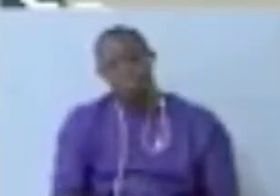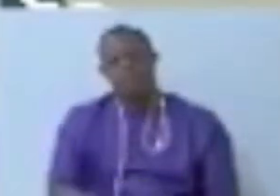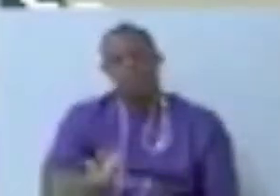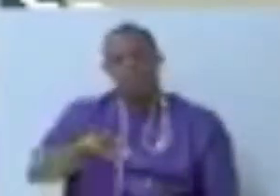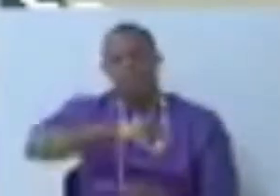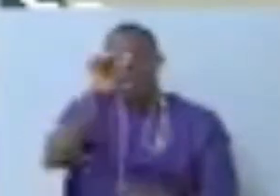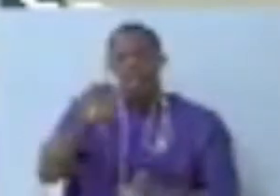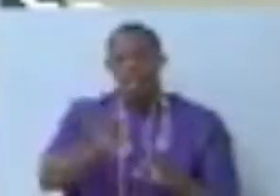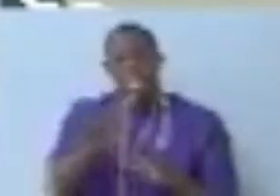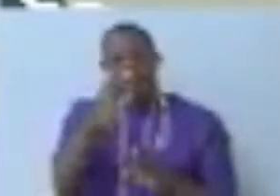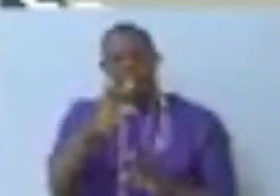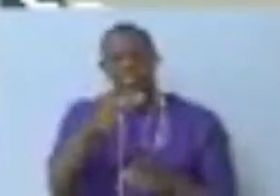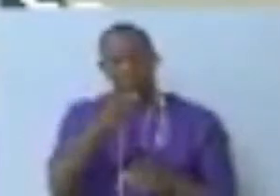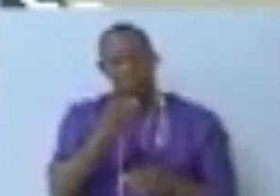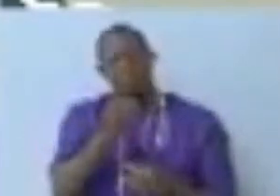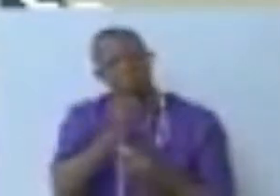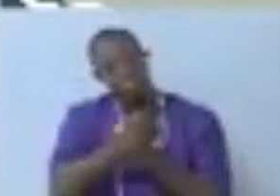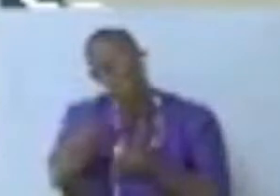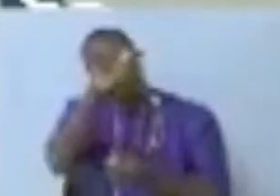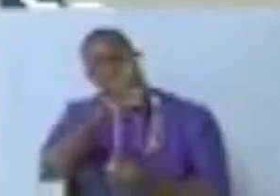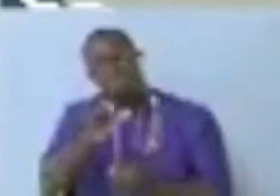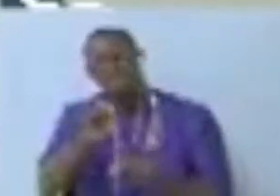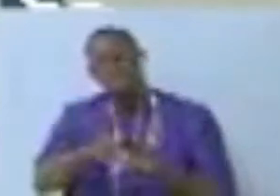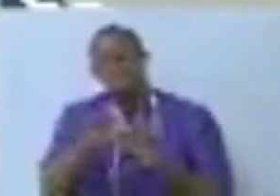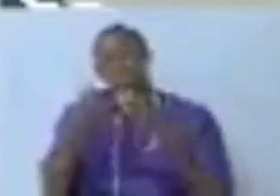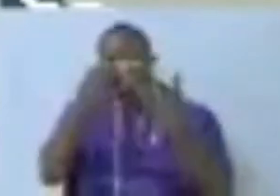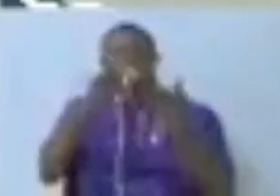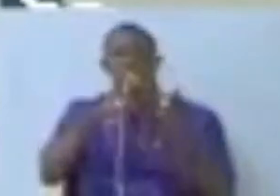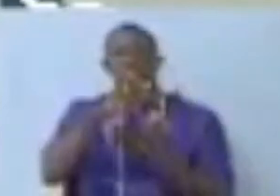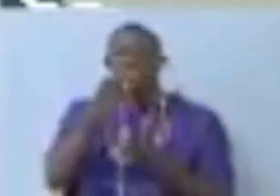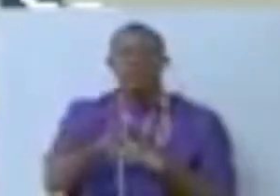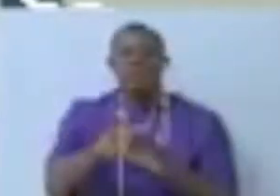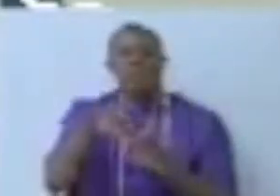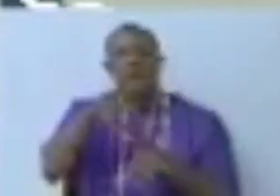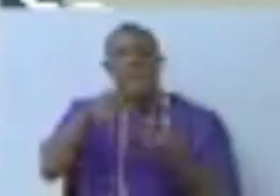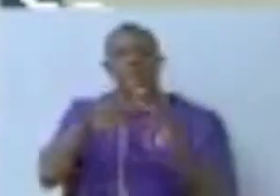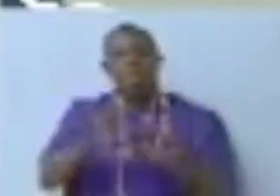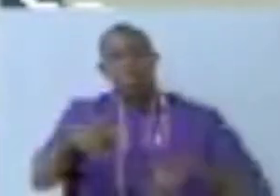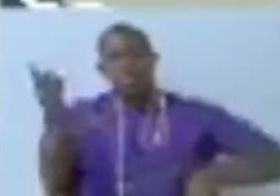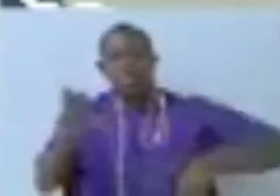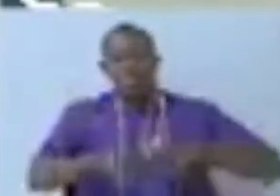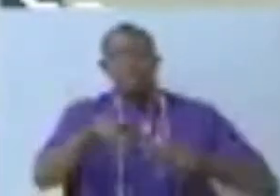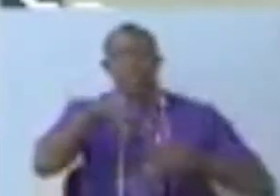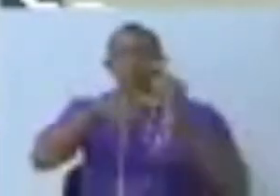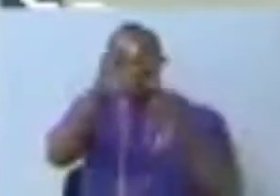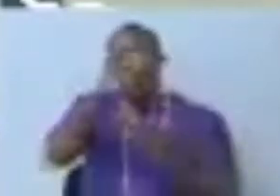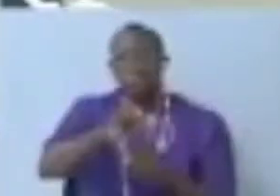And whereof convicted and sentenced to death in accordance with law. And